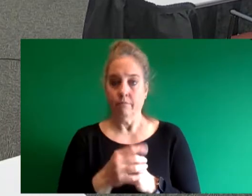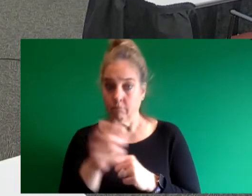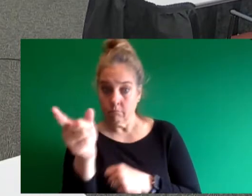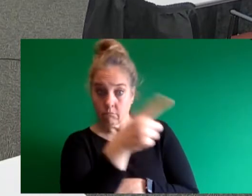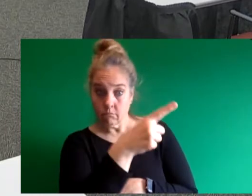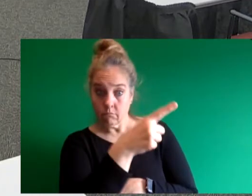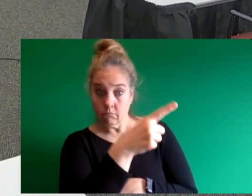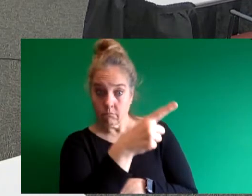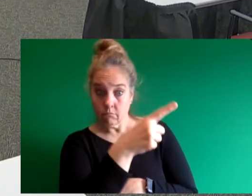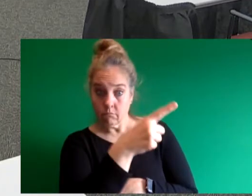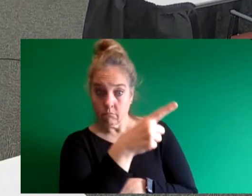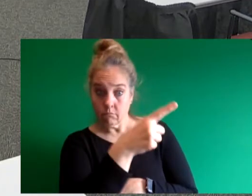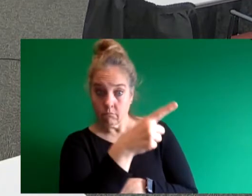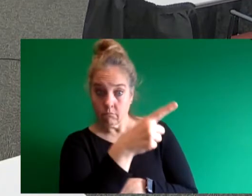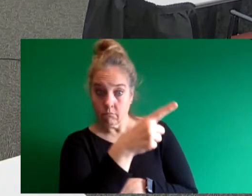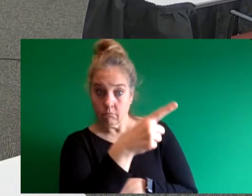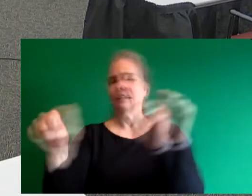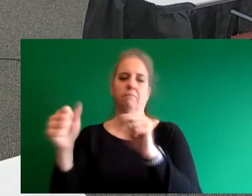Okay.